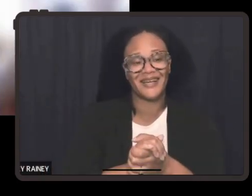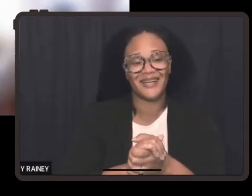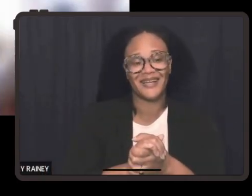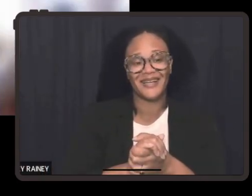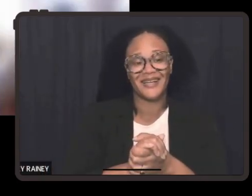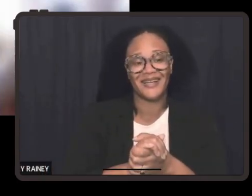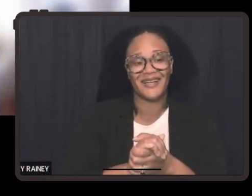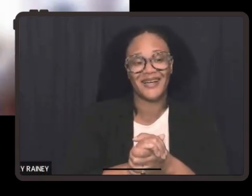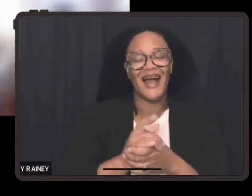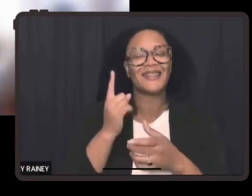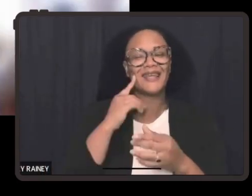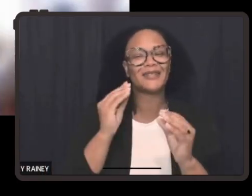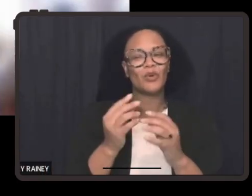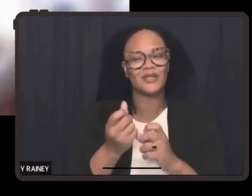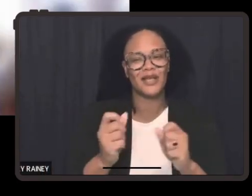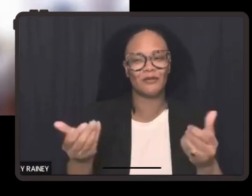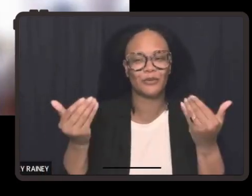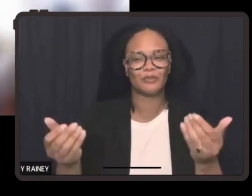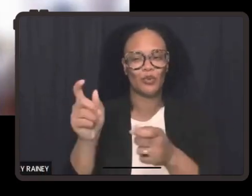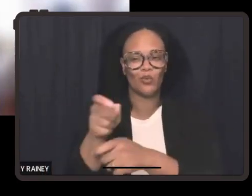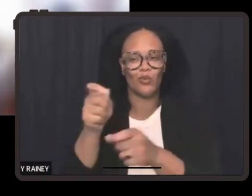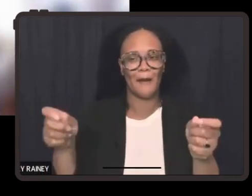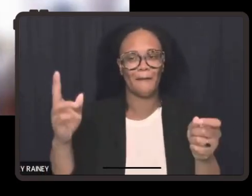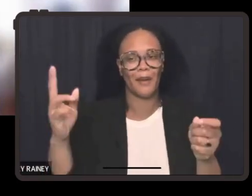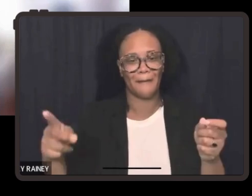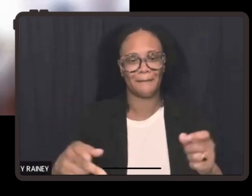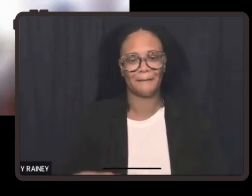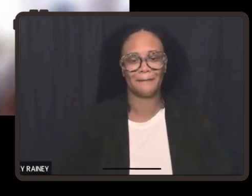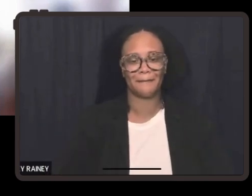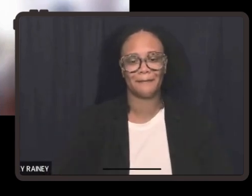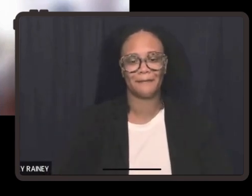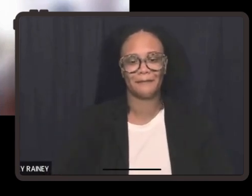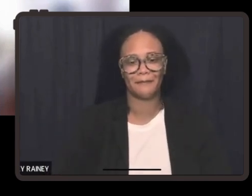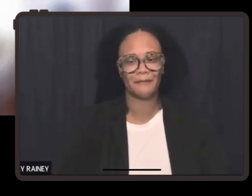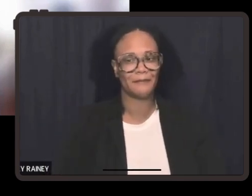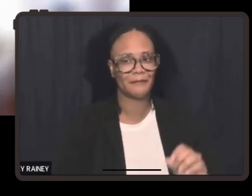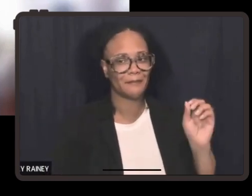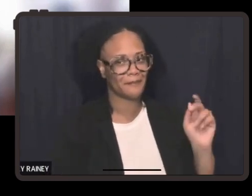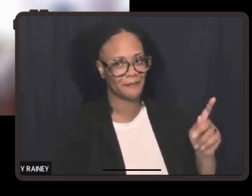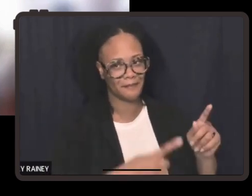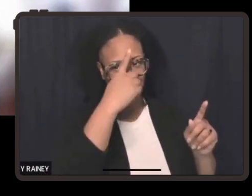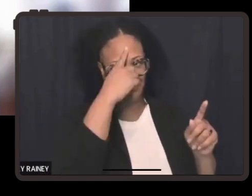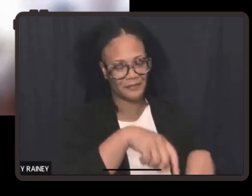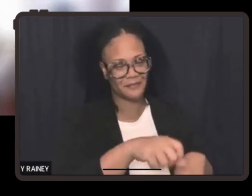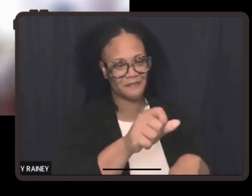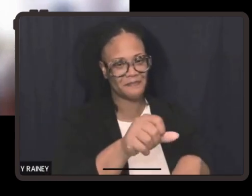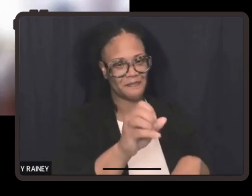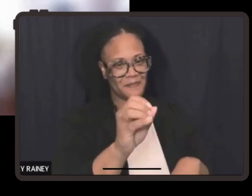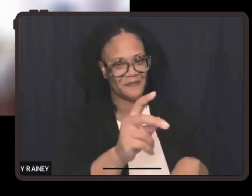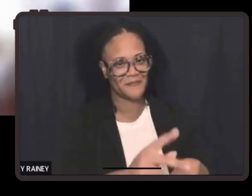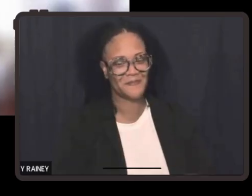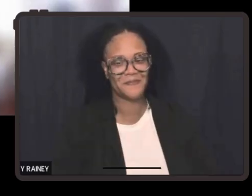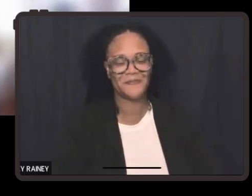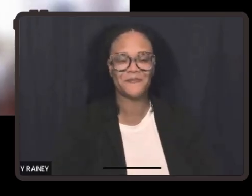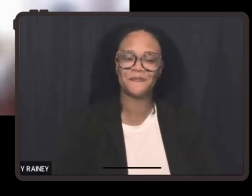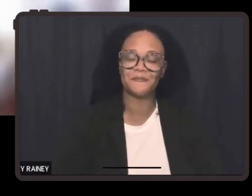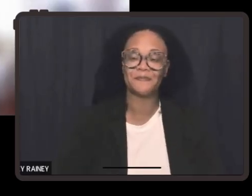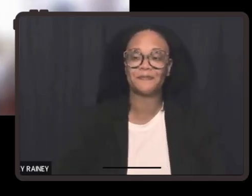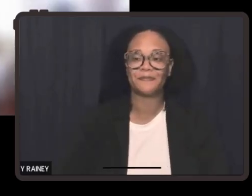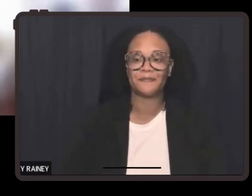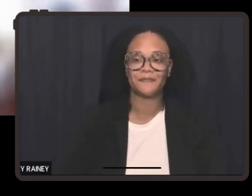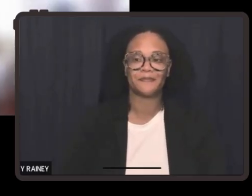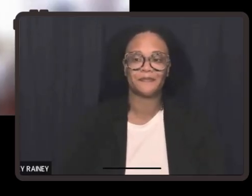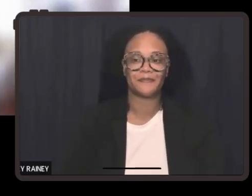will be safer to wrap up for now. Yeah, I believe so. Yeah. Yeah. Let's- So thank you so